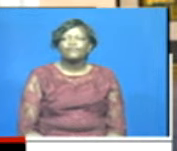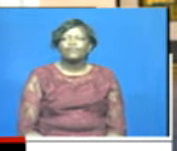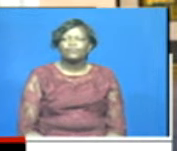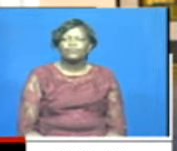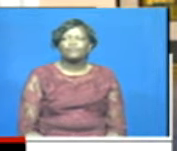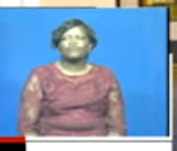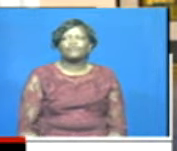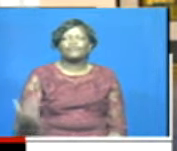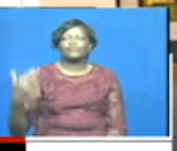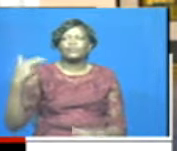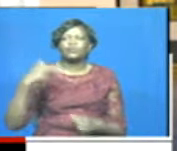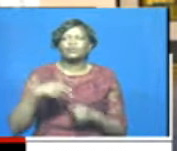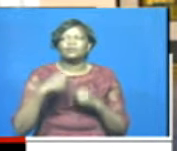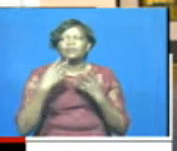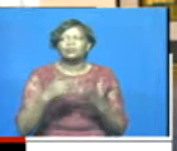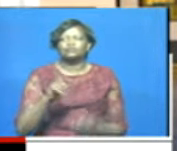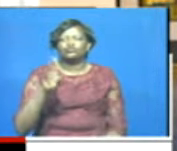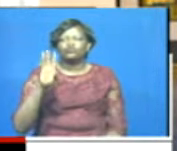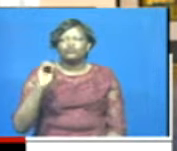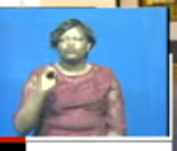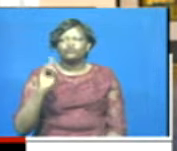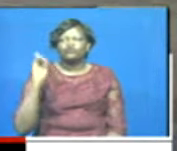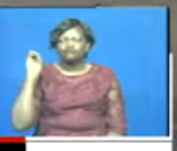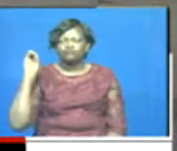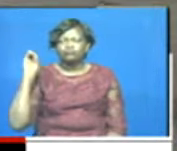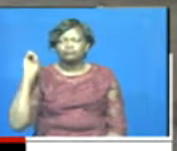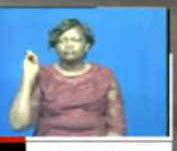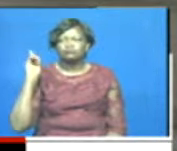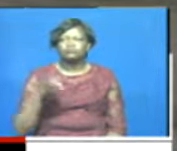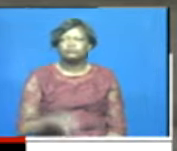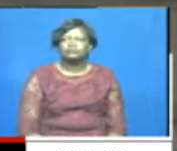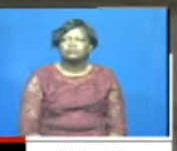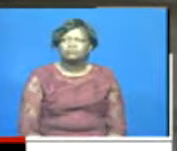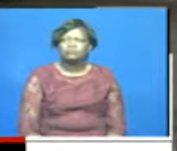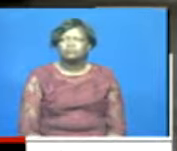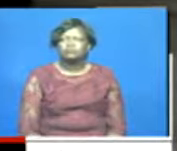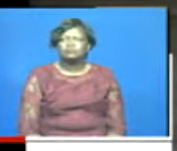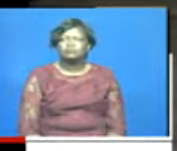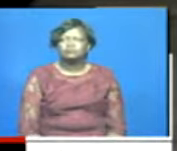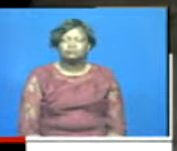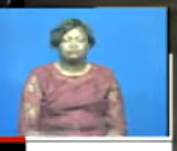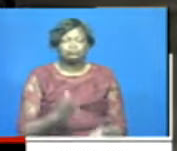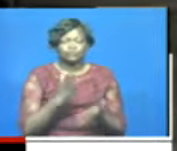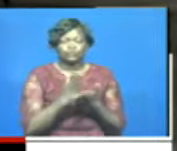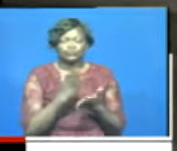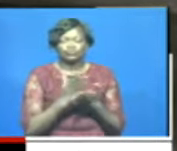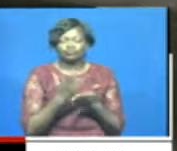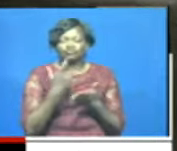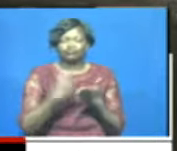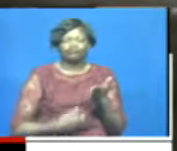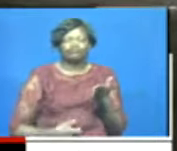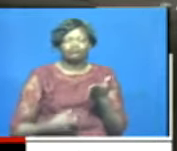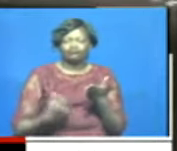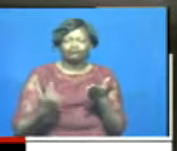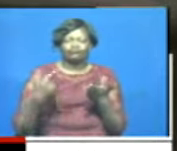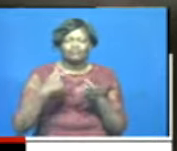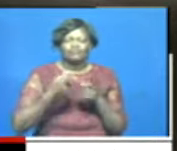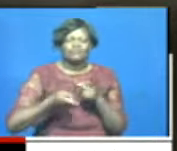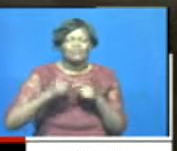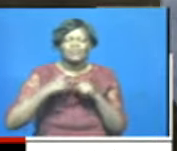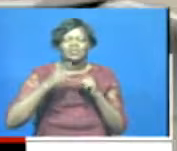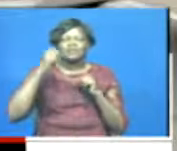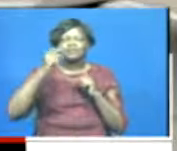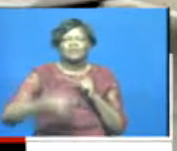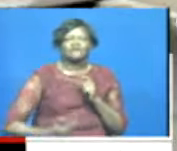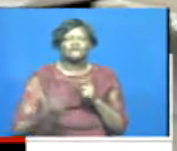fetch 140 shillings and 98 cents. Despite the high prices, EPRA says this month's fuel